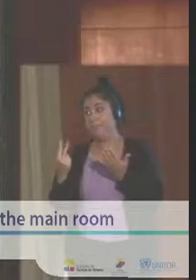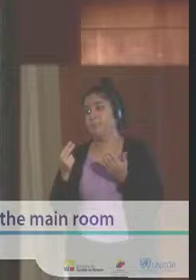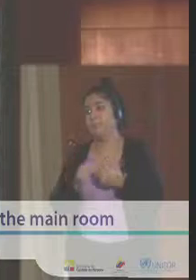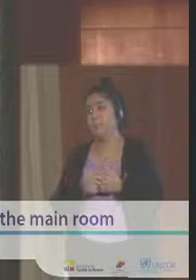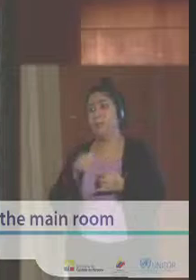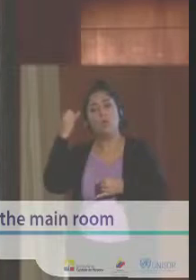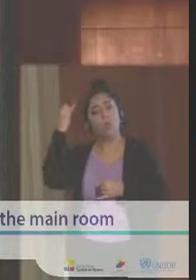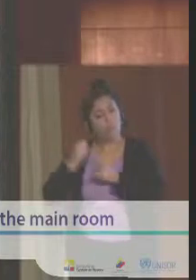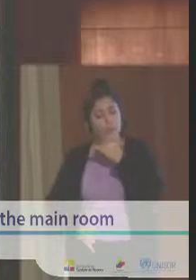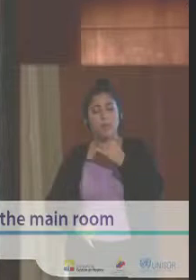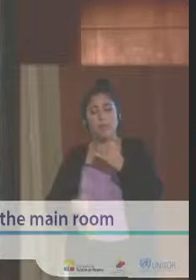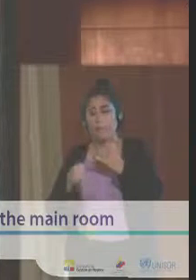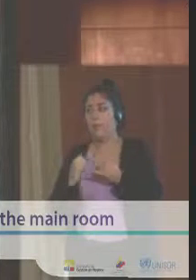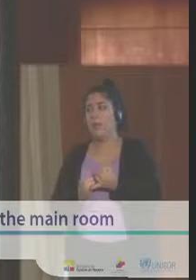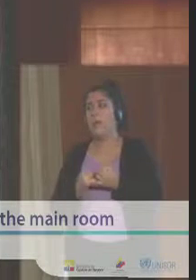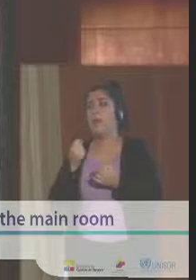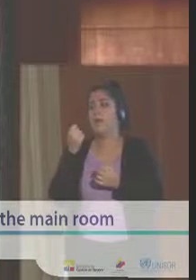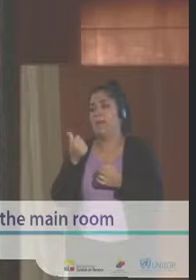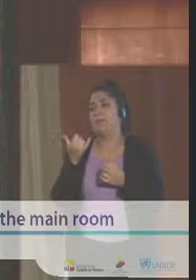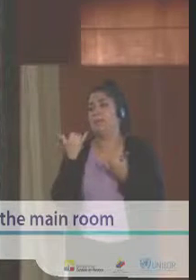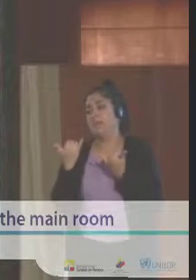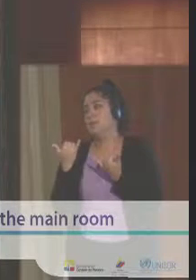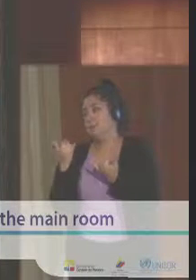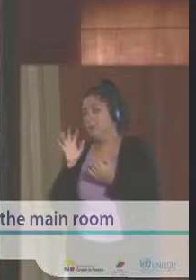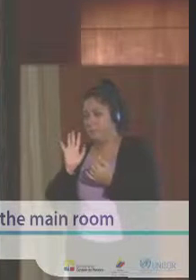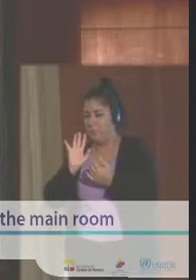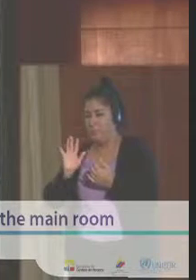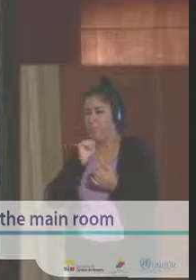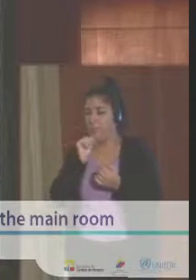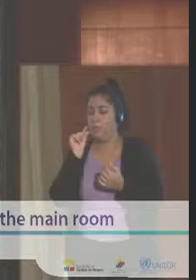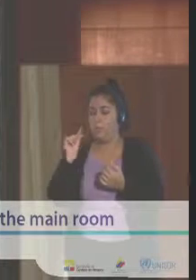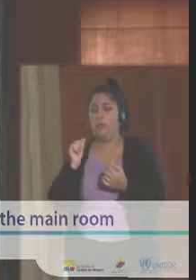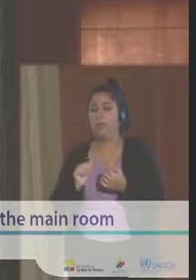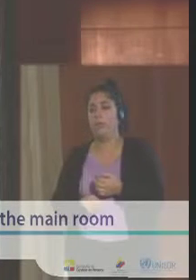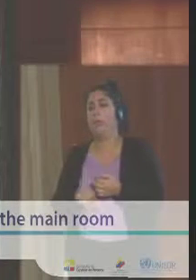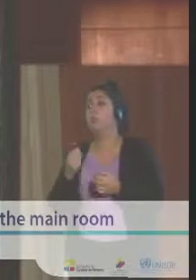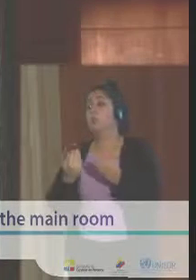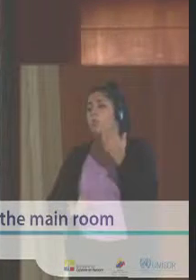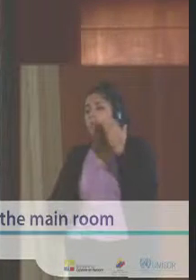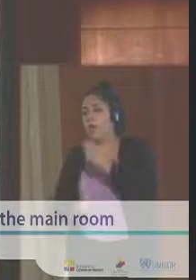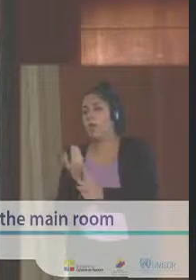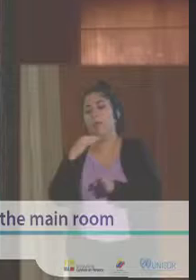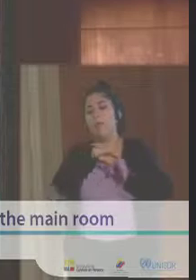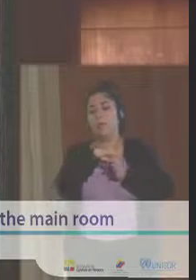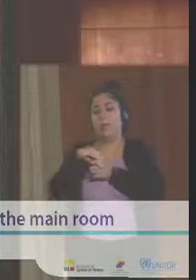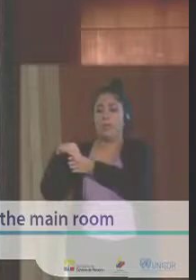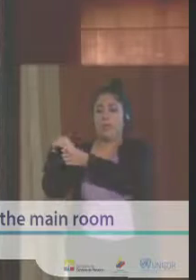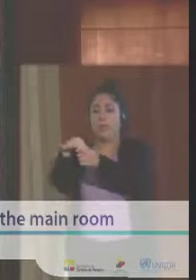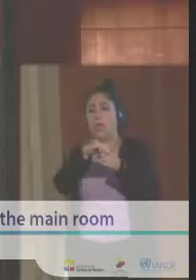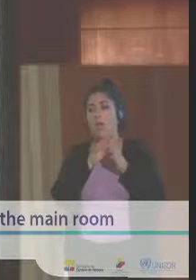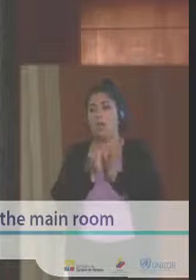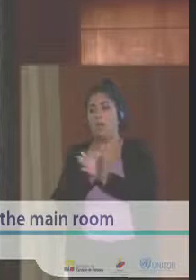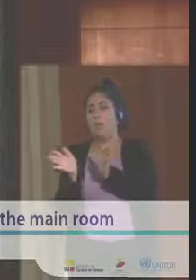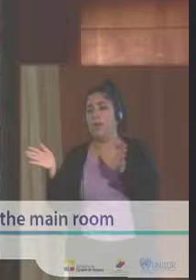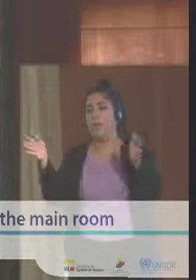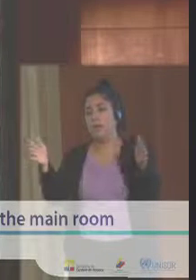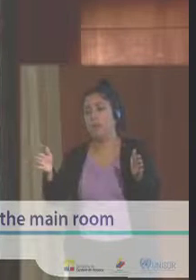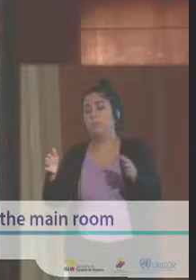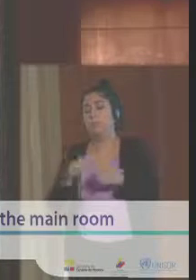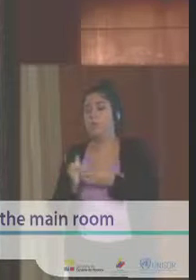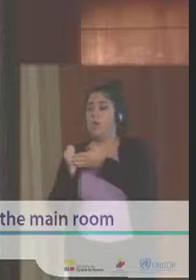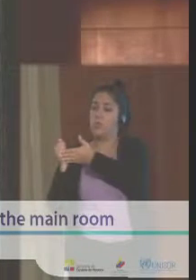All of these documents are available as well, including this last document, which soon will be published, which is